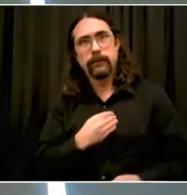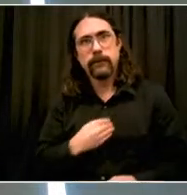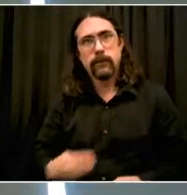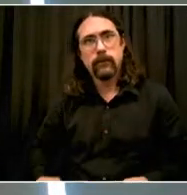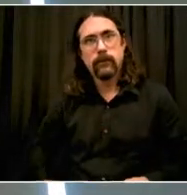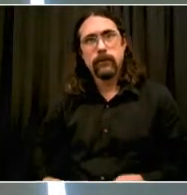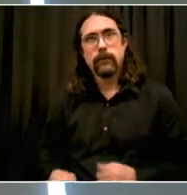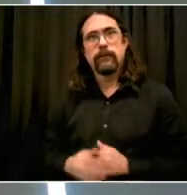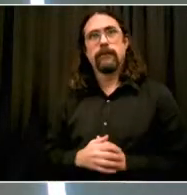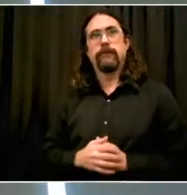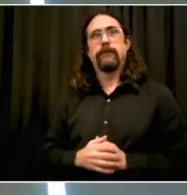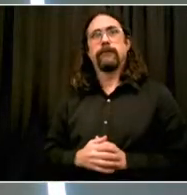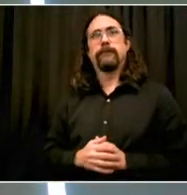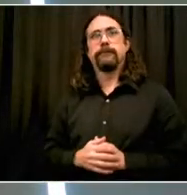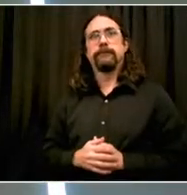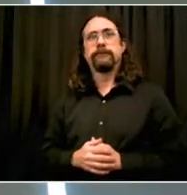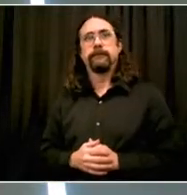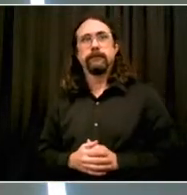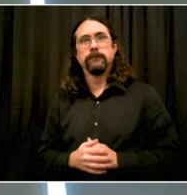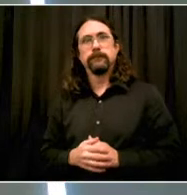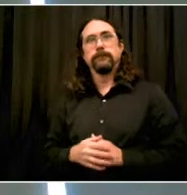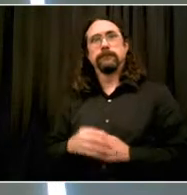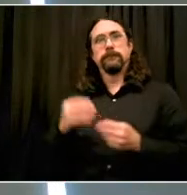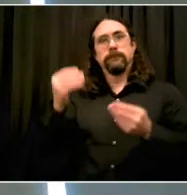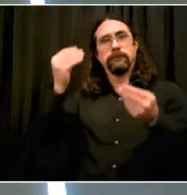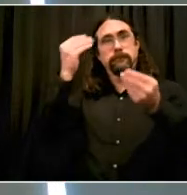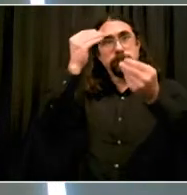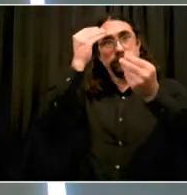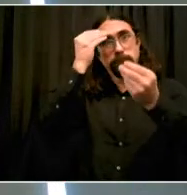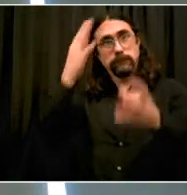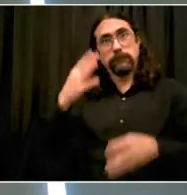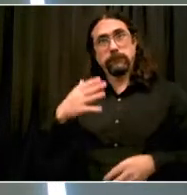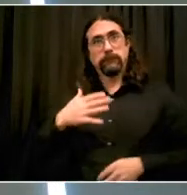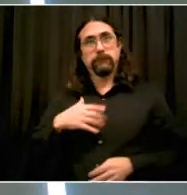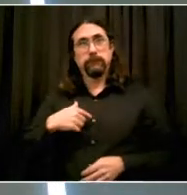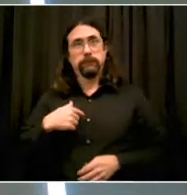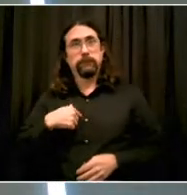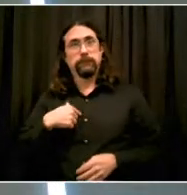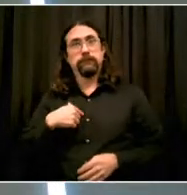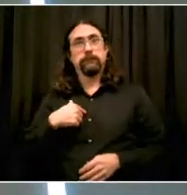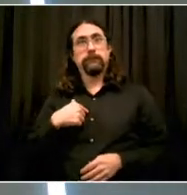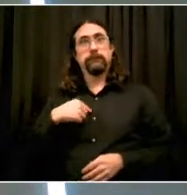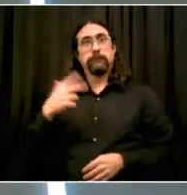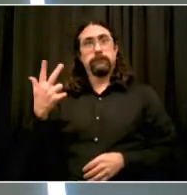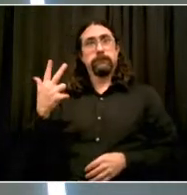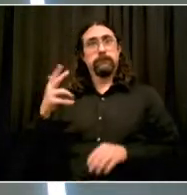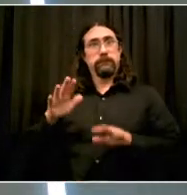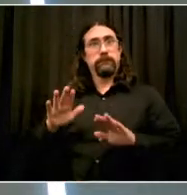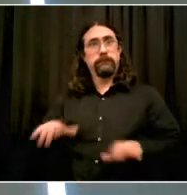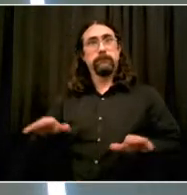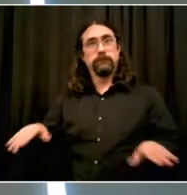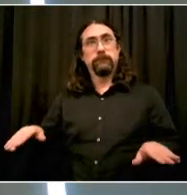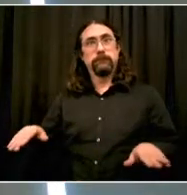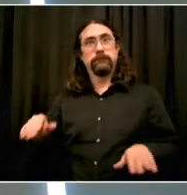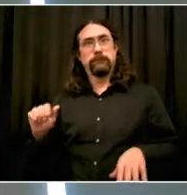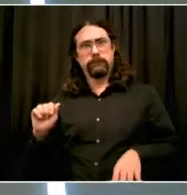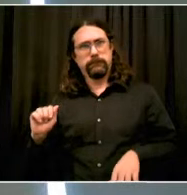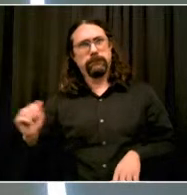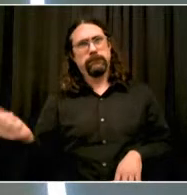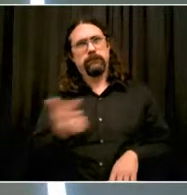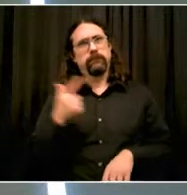and strong connection to them. And I've also spent my life working around the world trying to prevent infectious